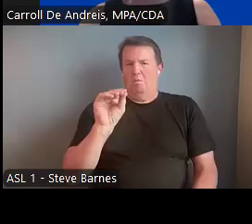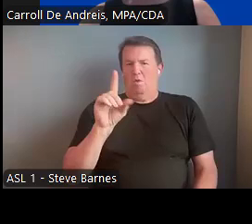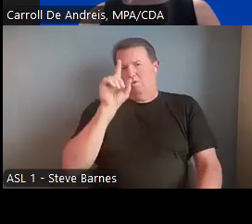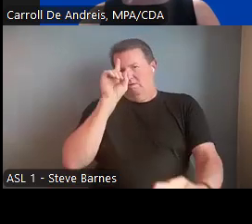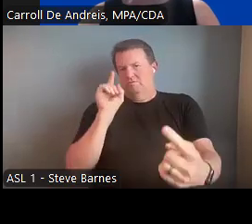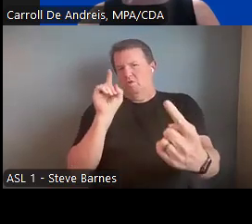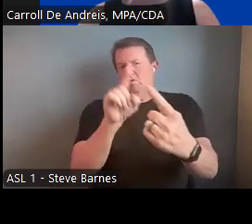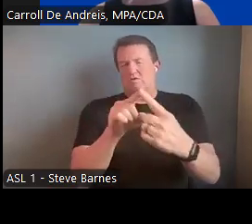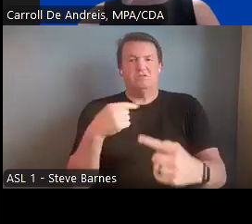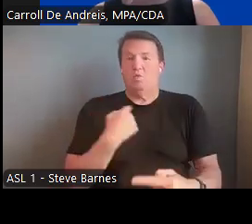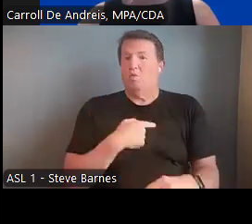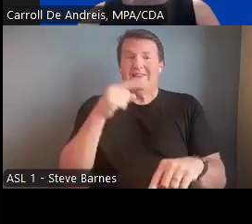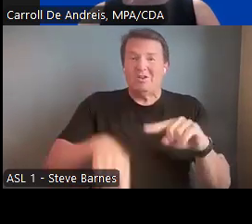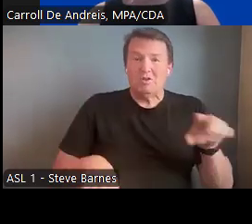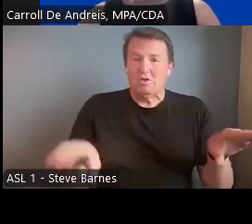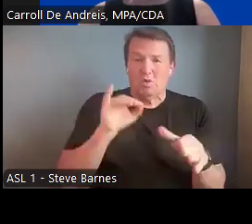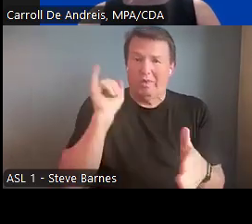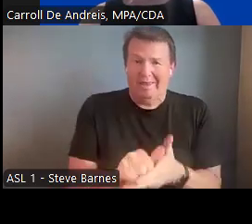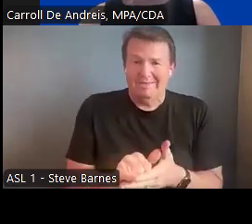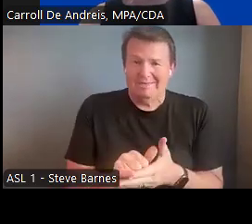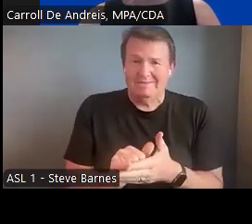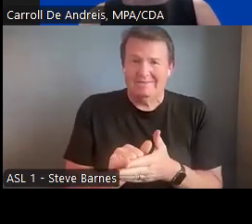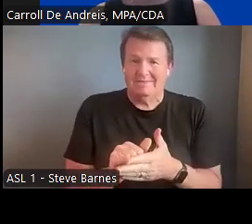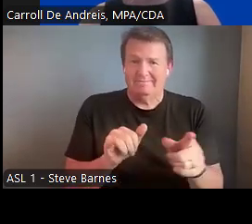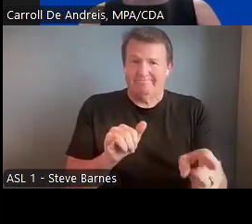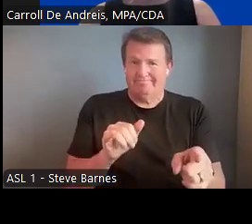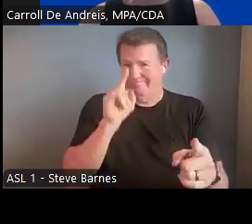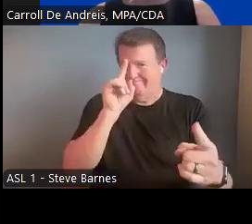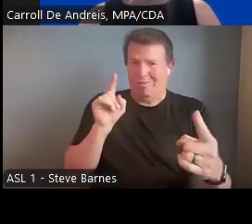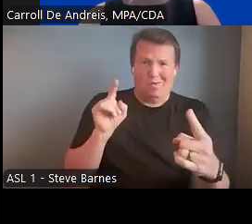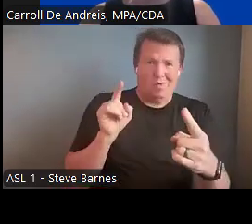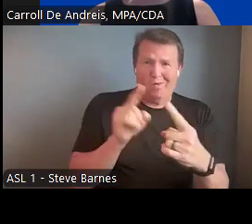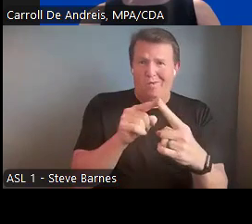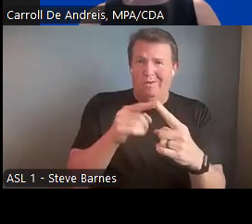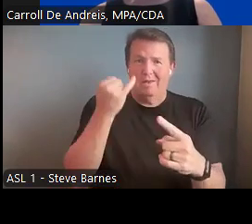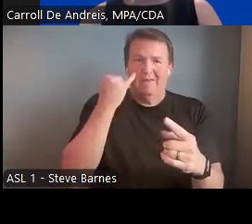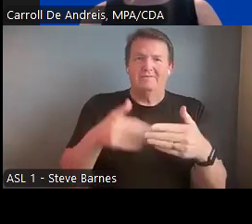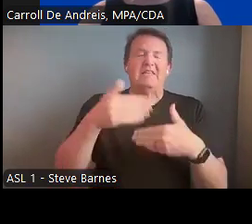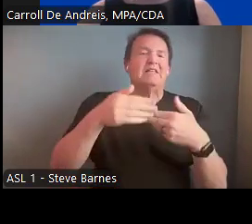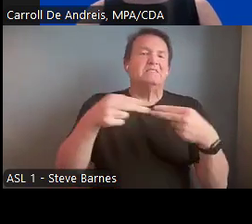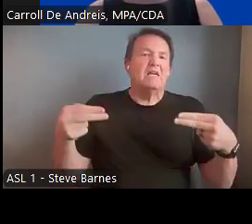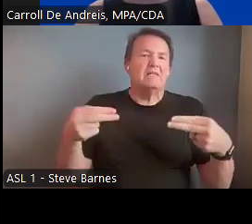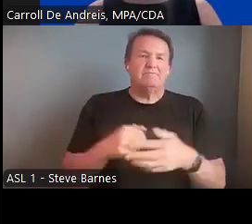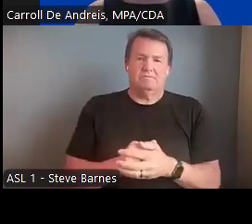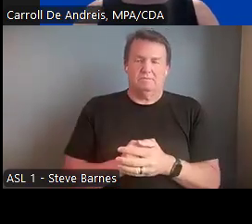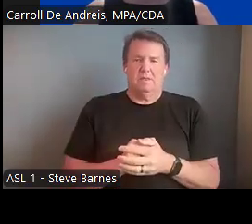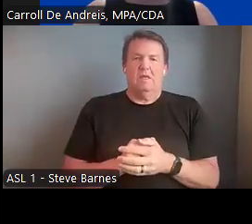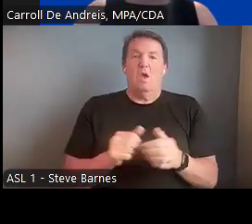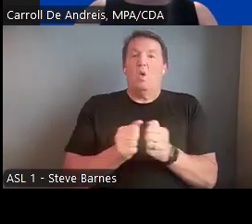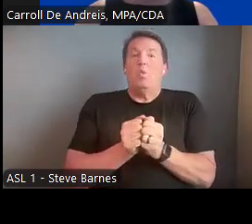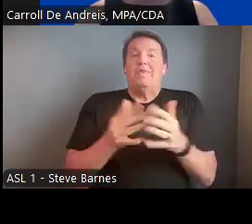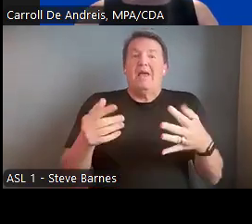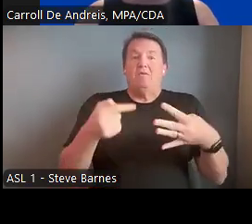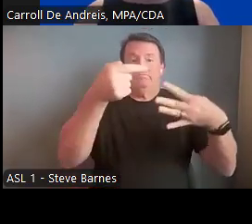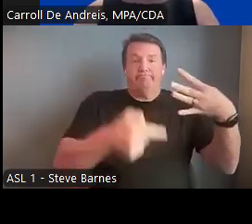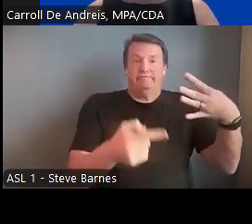And we couldn't do this purpose, if we go to the next slide, without our